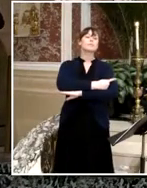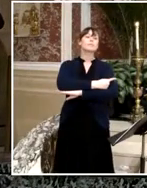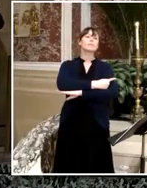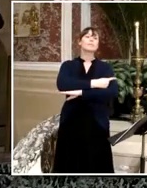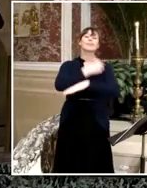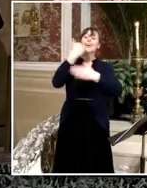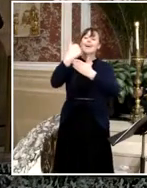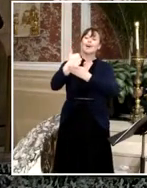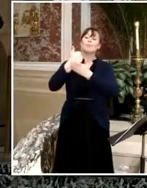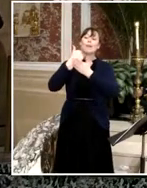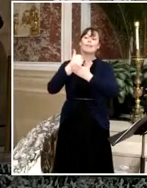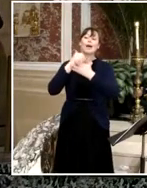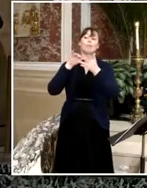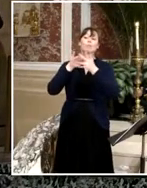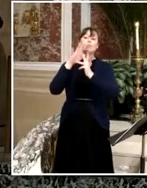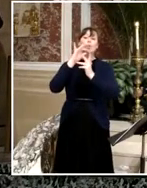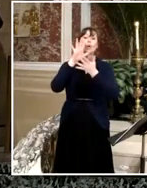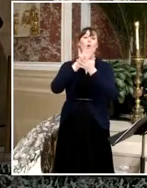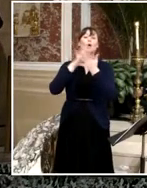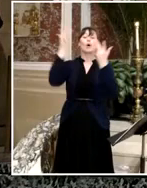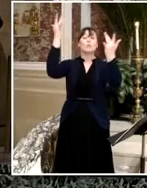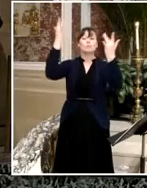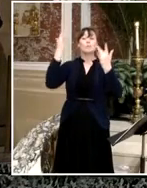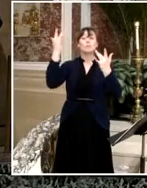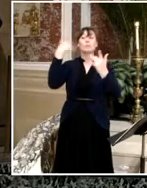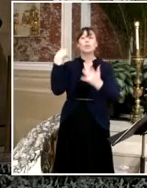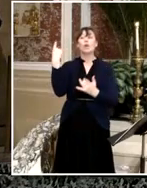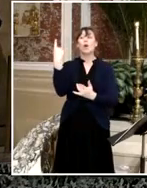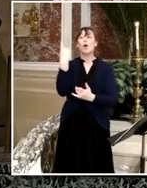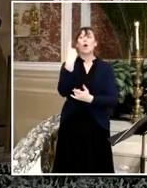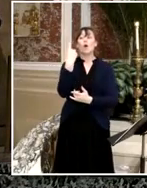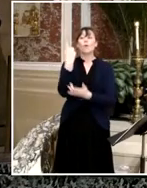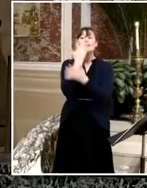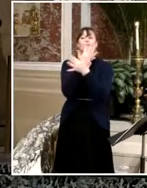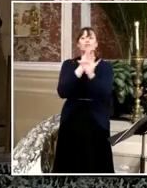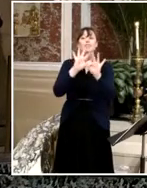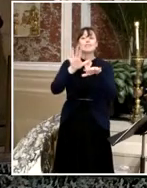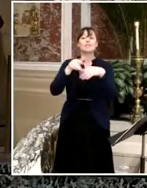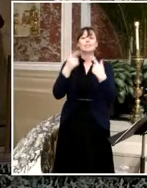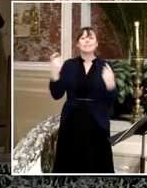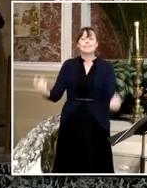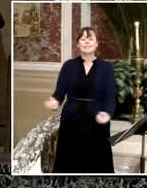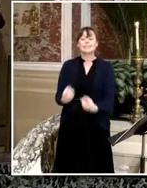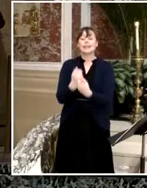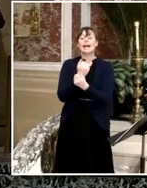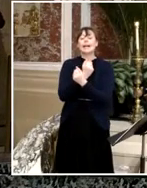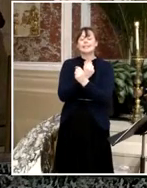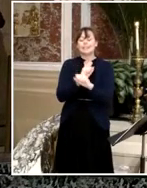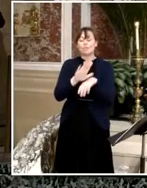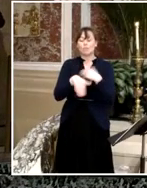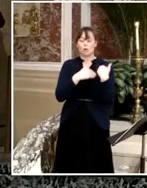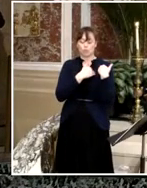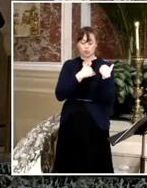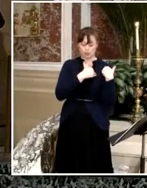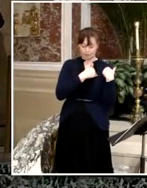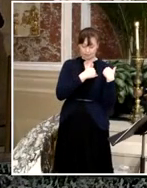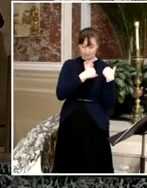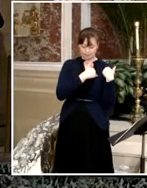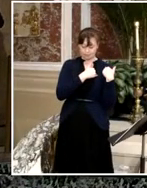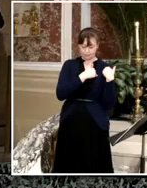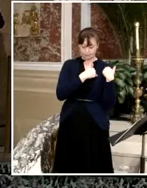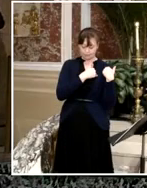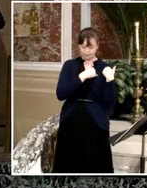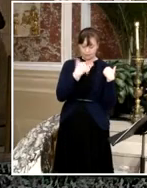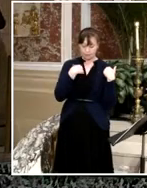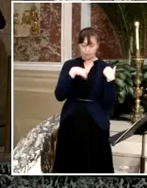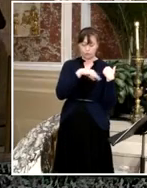by the help of your mercy, we may be always free from sin and safe from all distress,